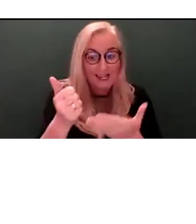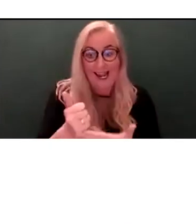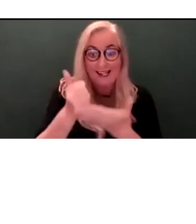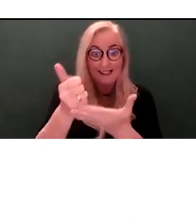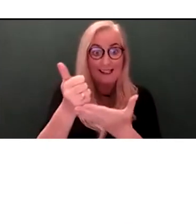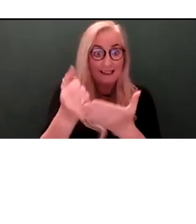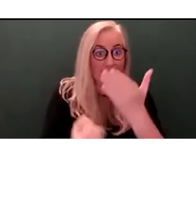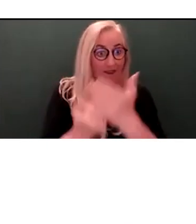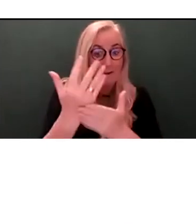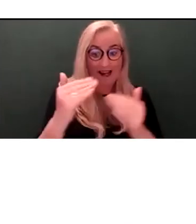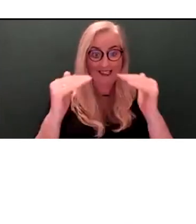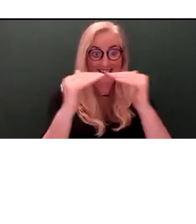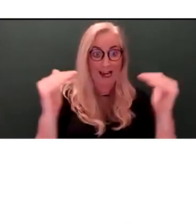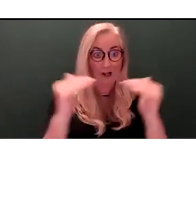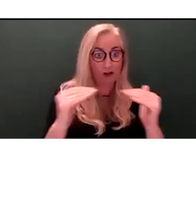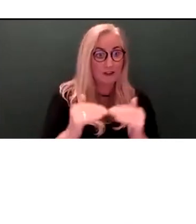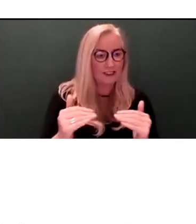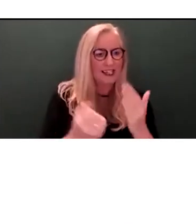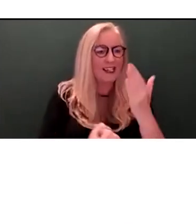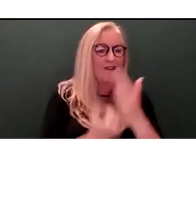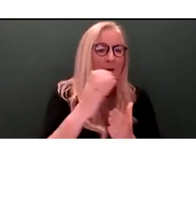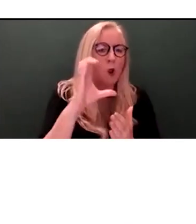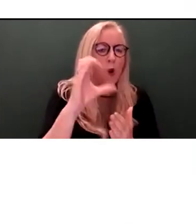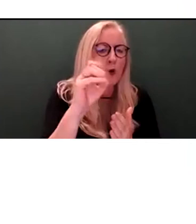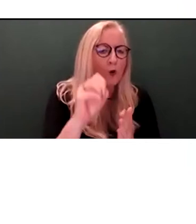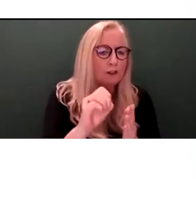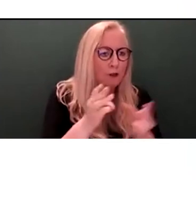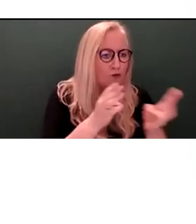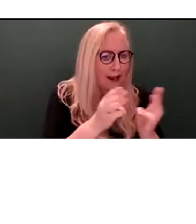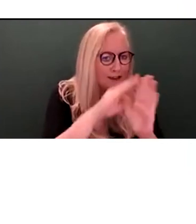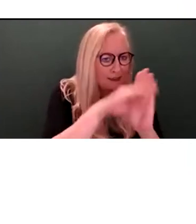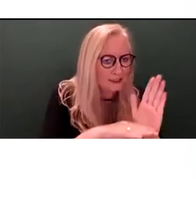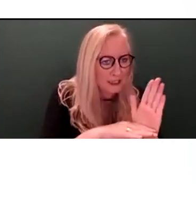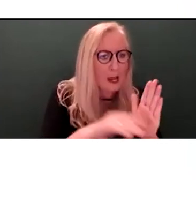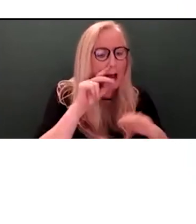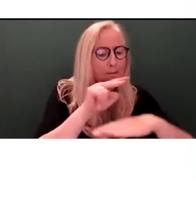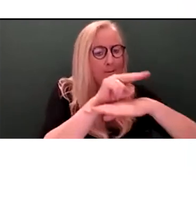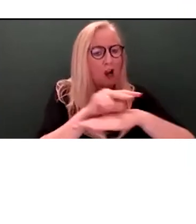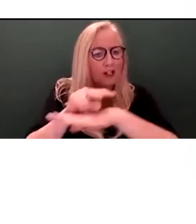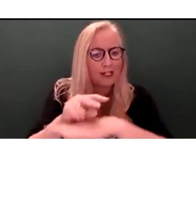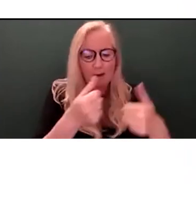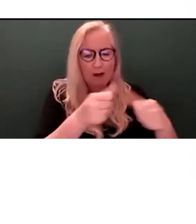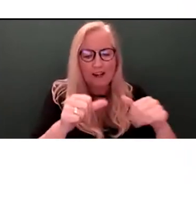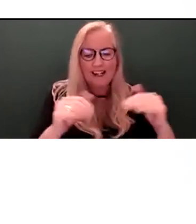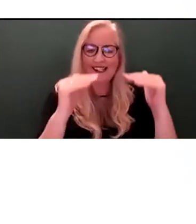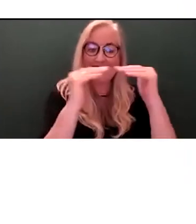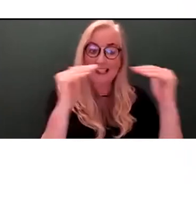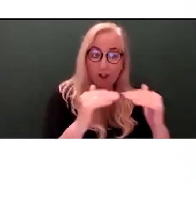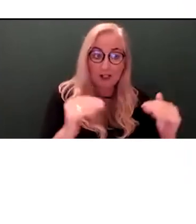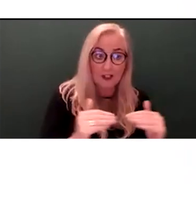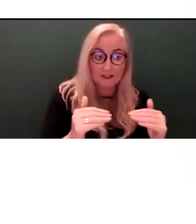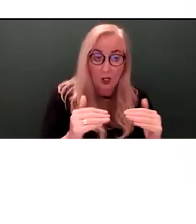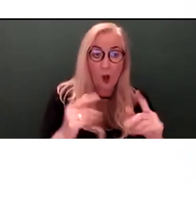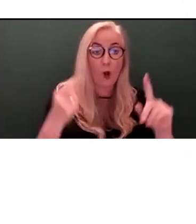development of standards, developing codes of practice, and monitoring the implementation of standards, codes, and